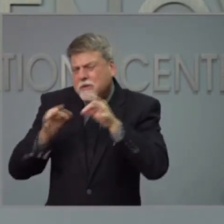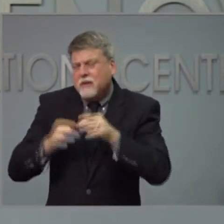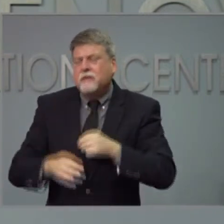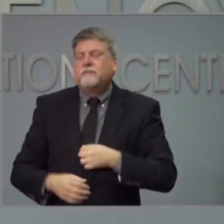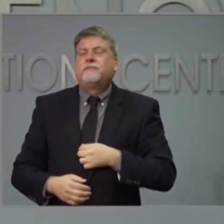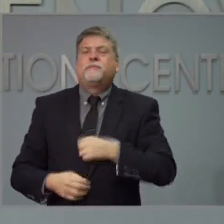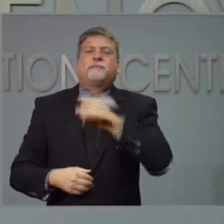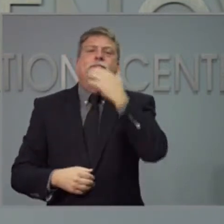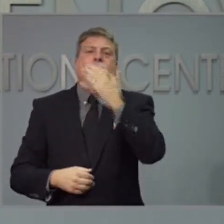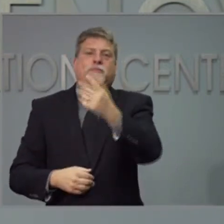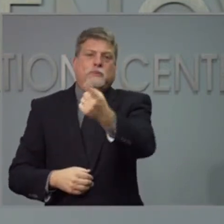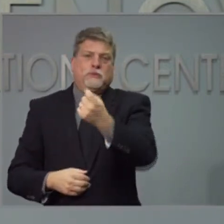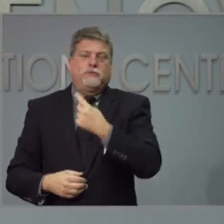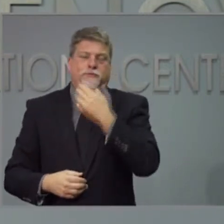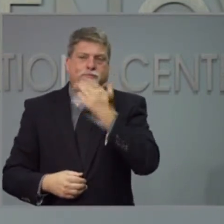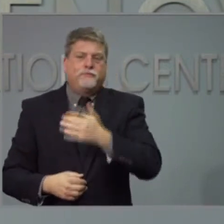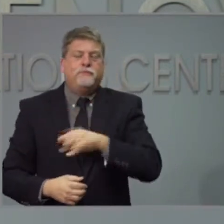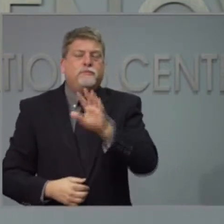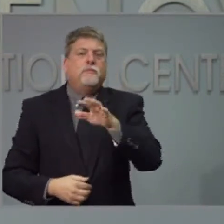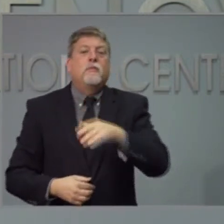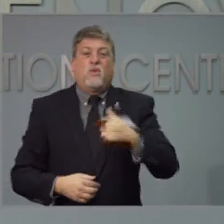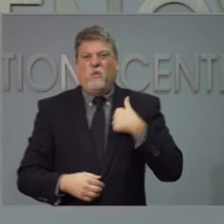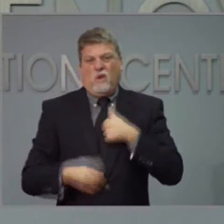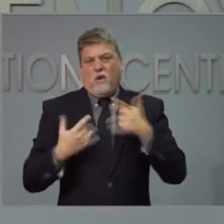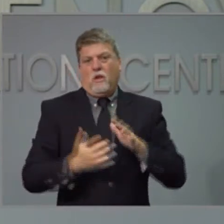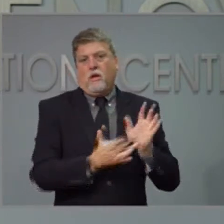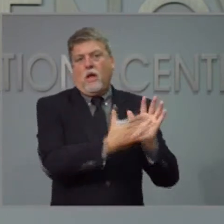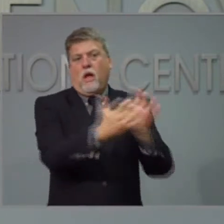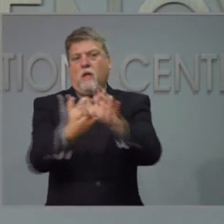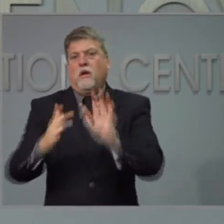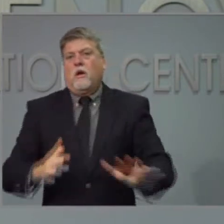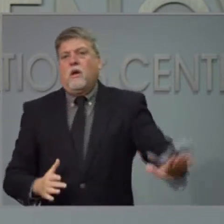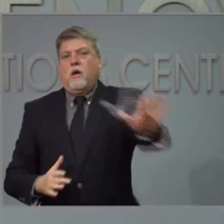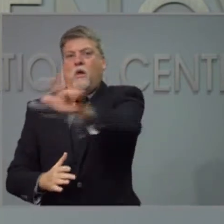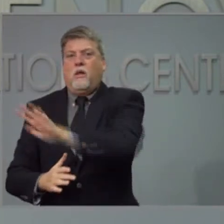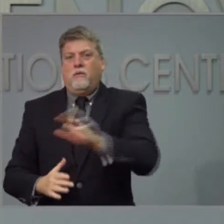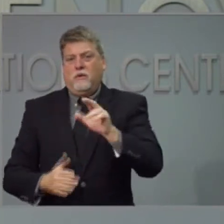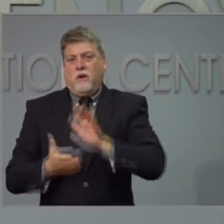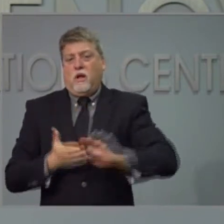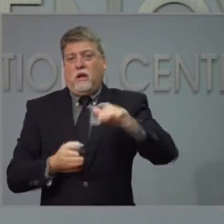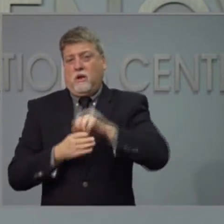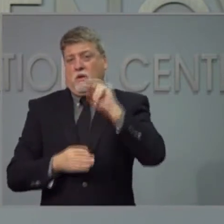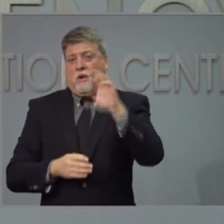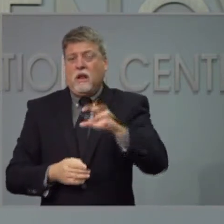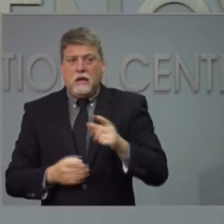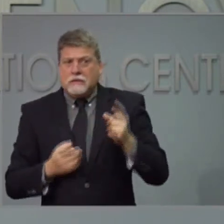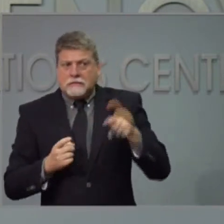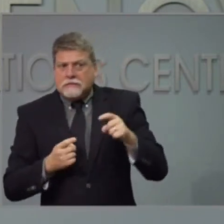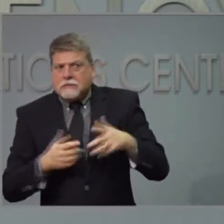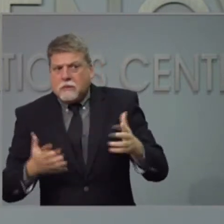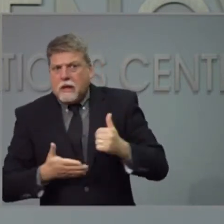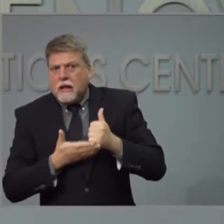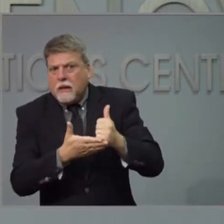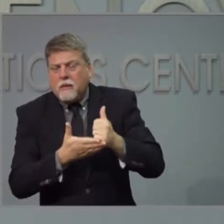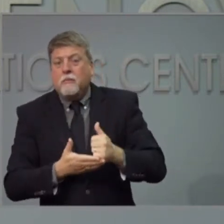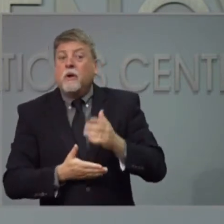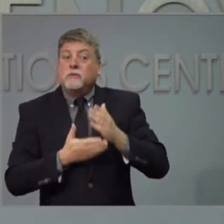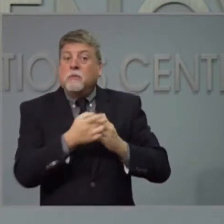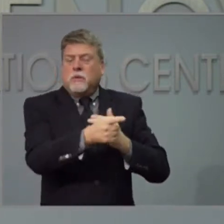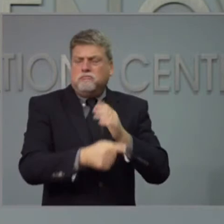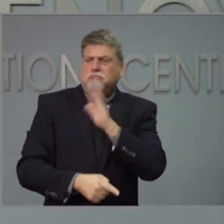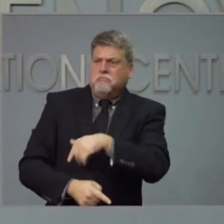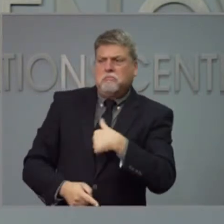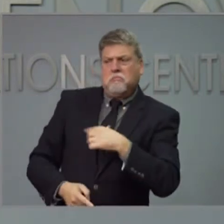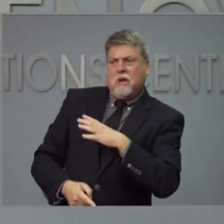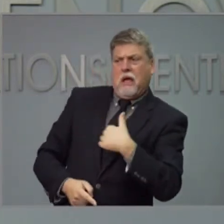colleges and universities, both public and private, to ask them what they needed. Some do have other kinds of testing